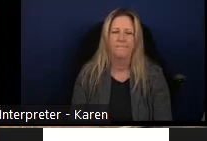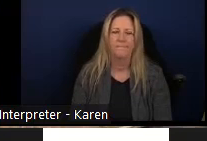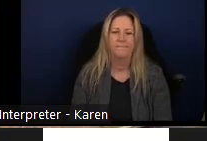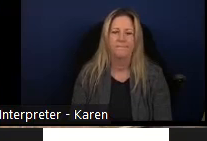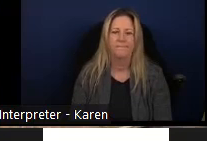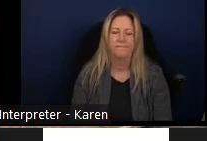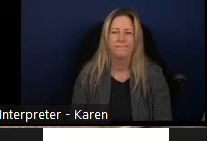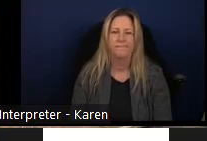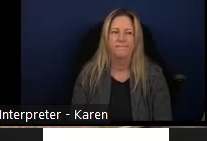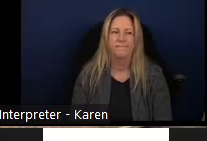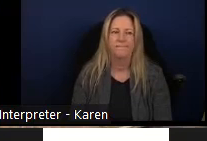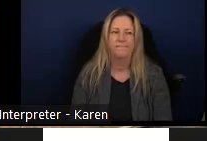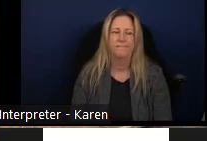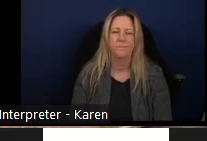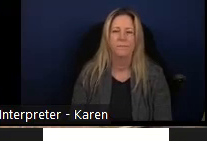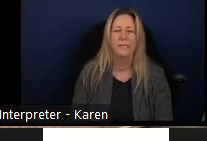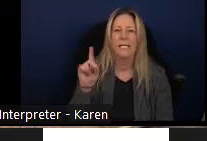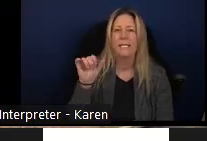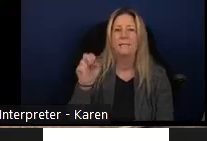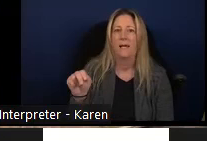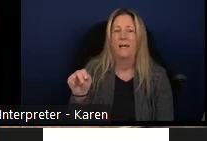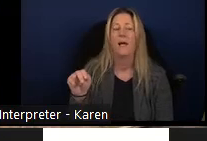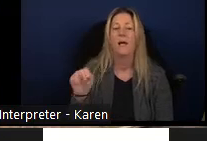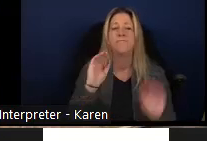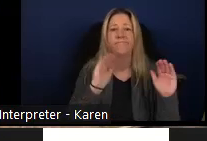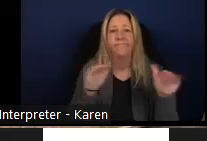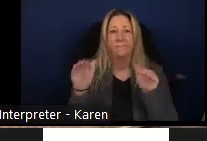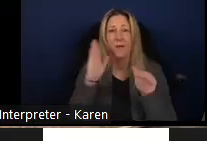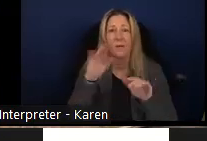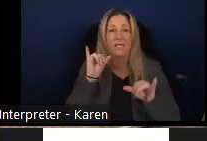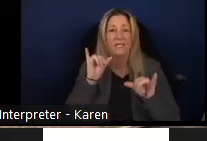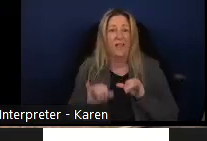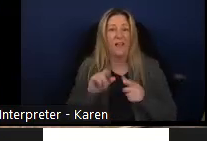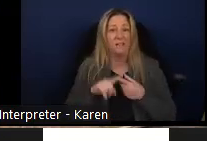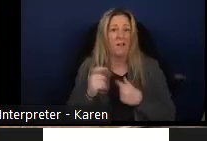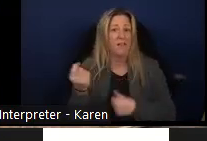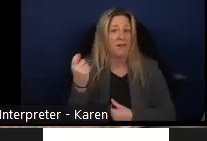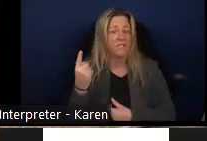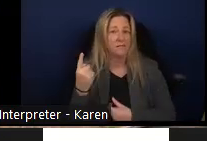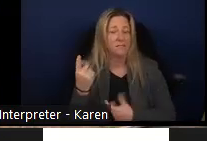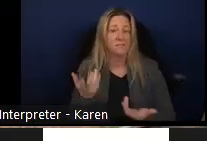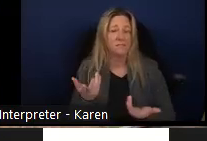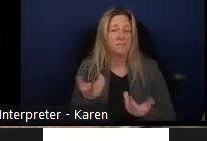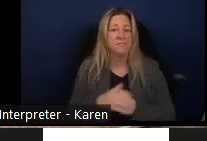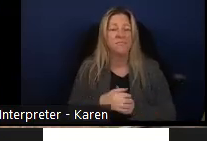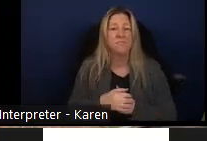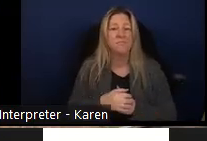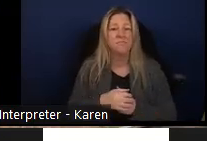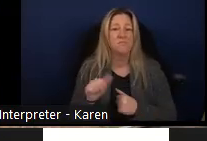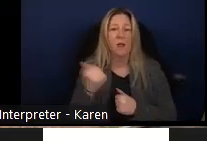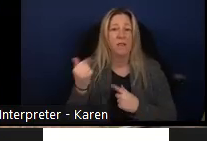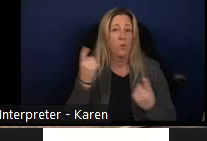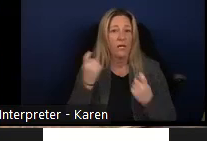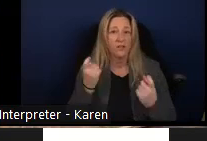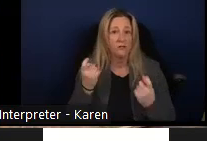All right, so just a reminder for everyone, we will be here until 11 o'clock as well. So any other questions, none